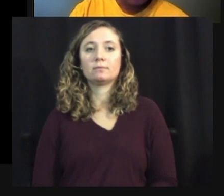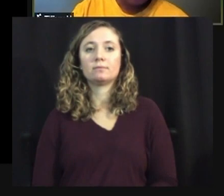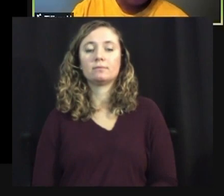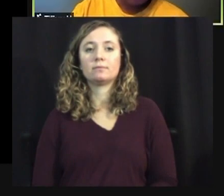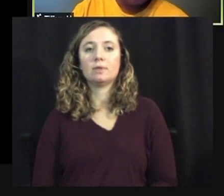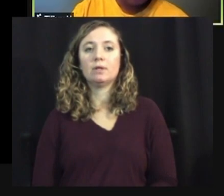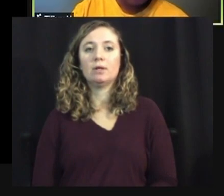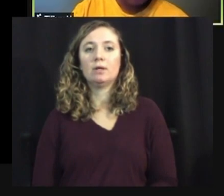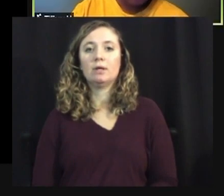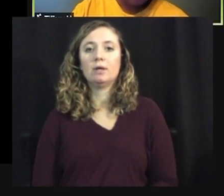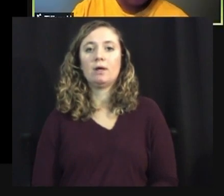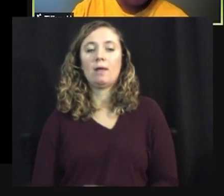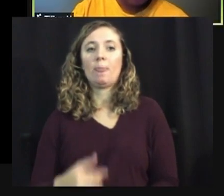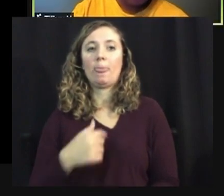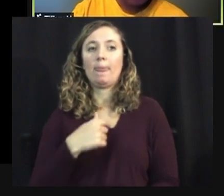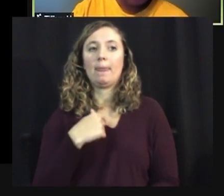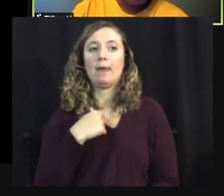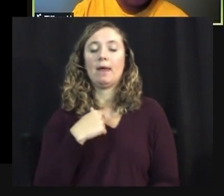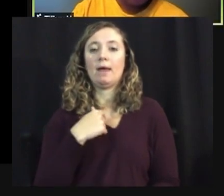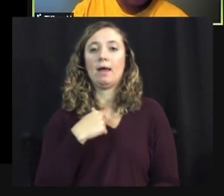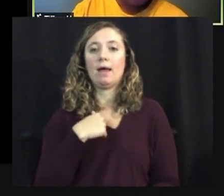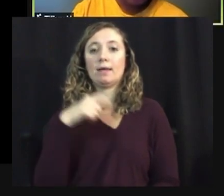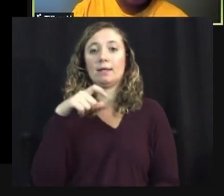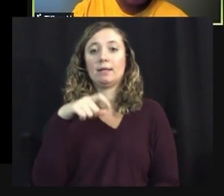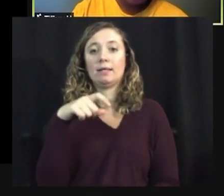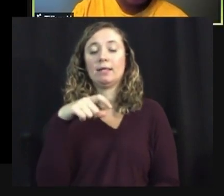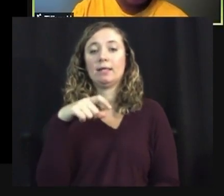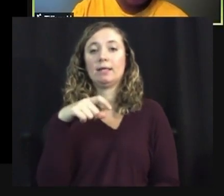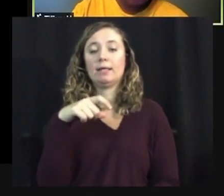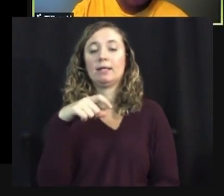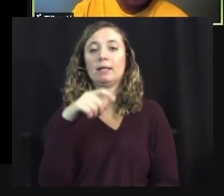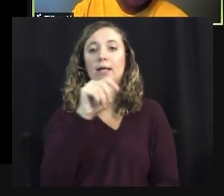I needed AAC, or learning to write and